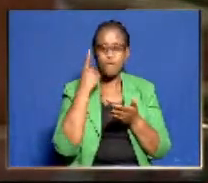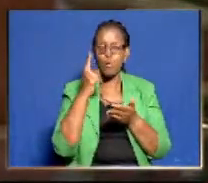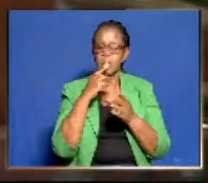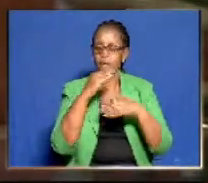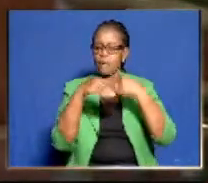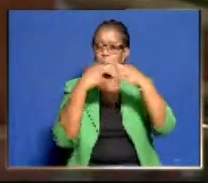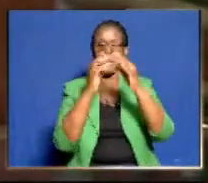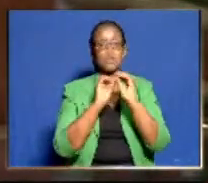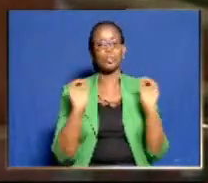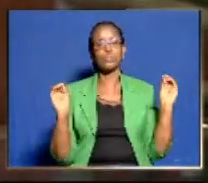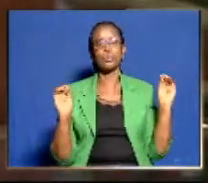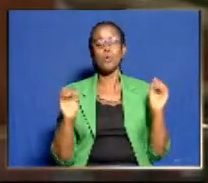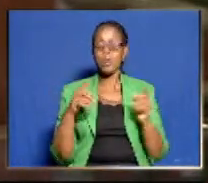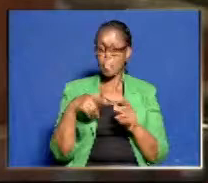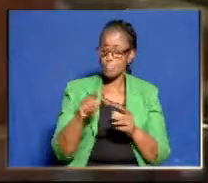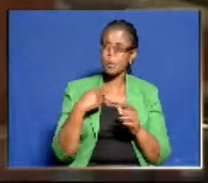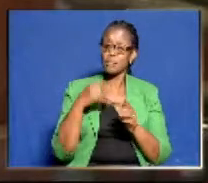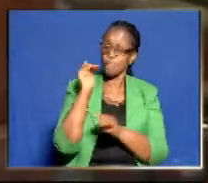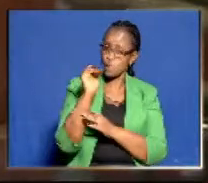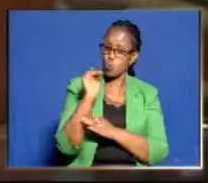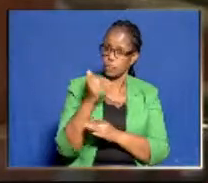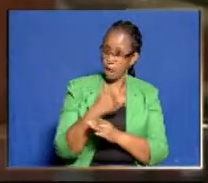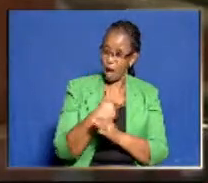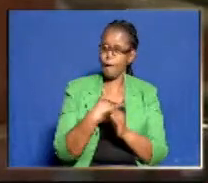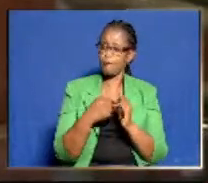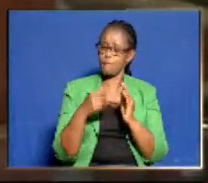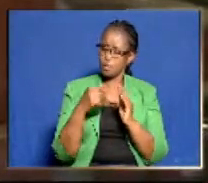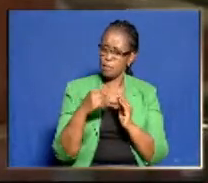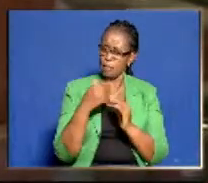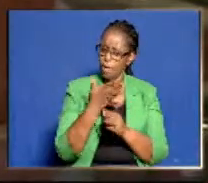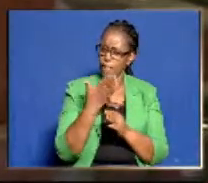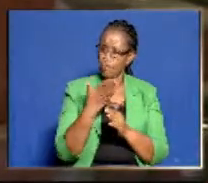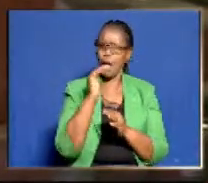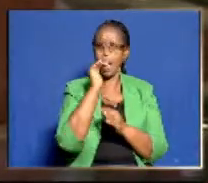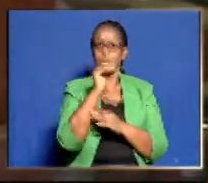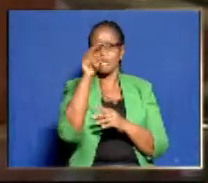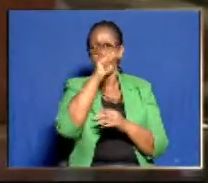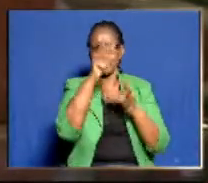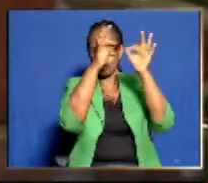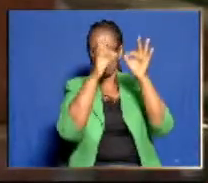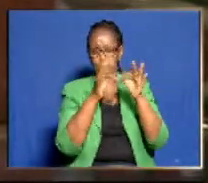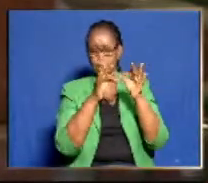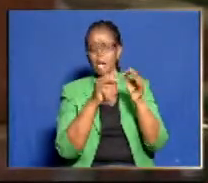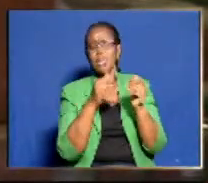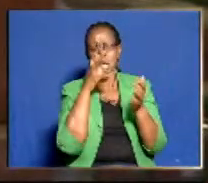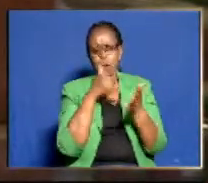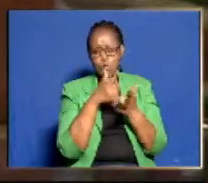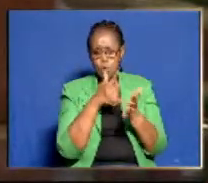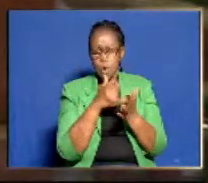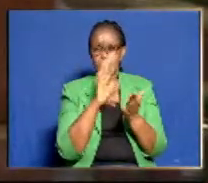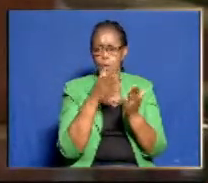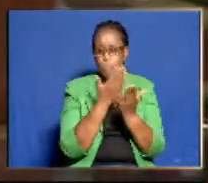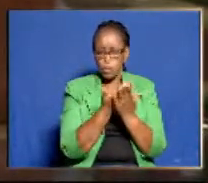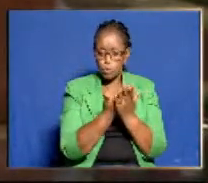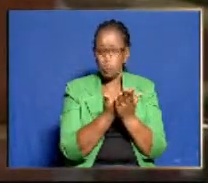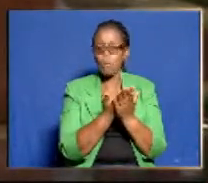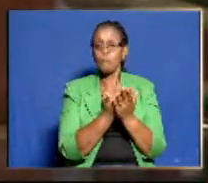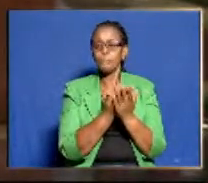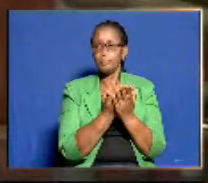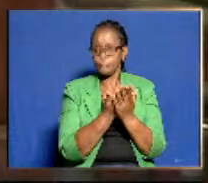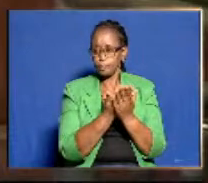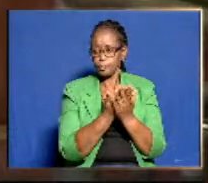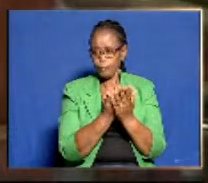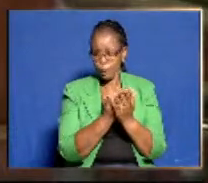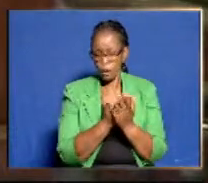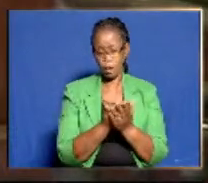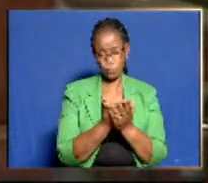made for development expenditure to the National Treasury, including a proposal on vesting of compulsory land that has